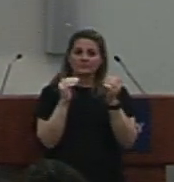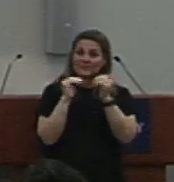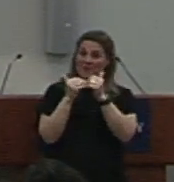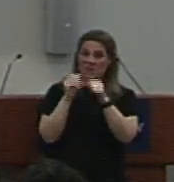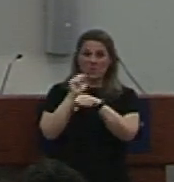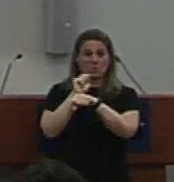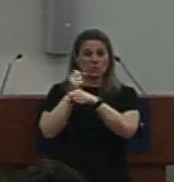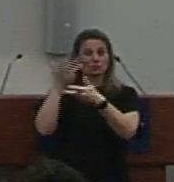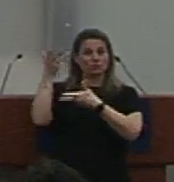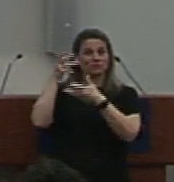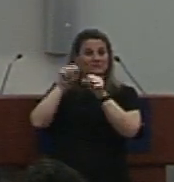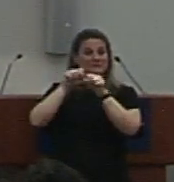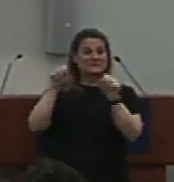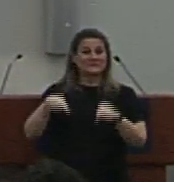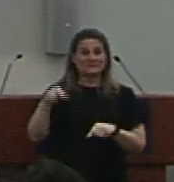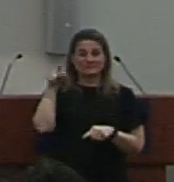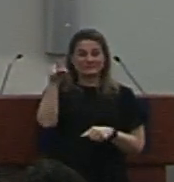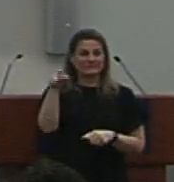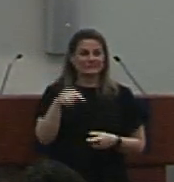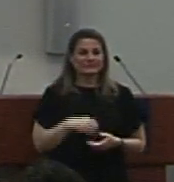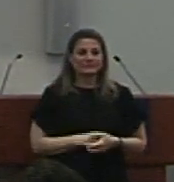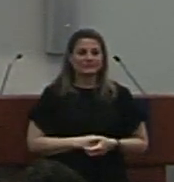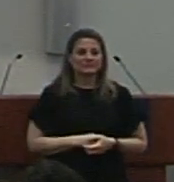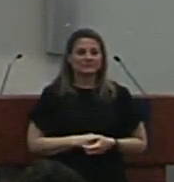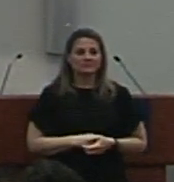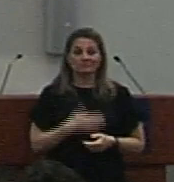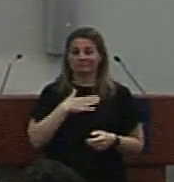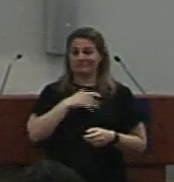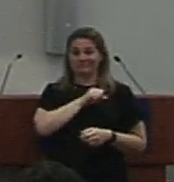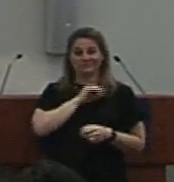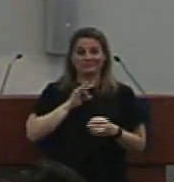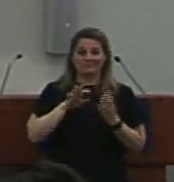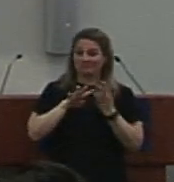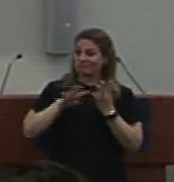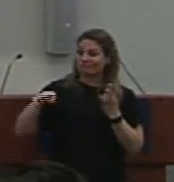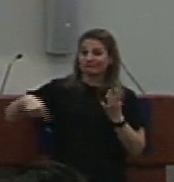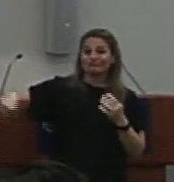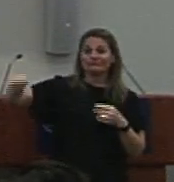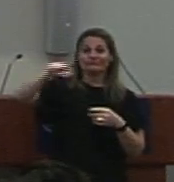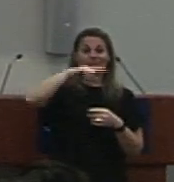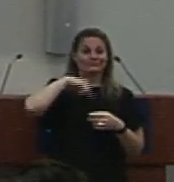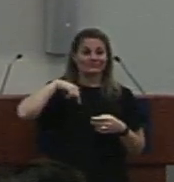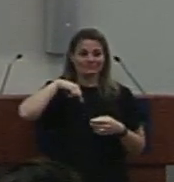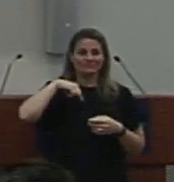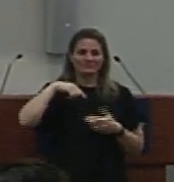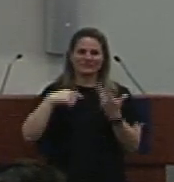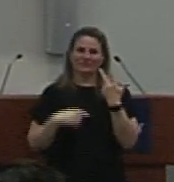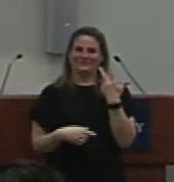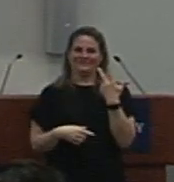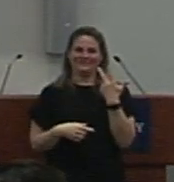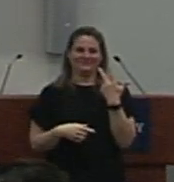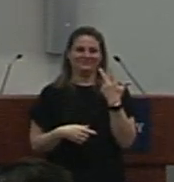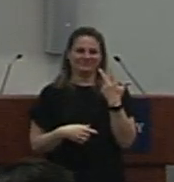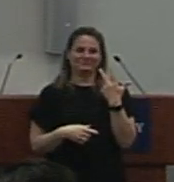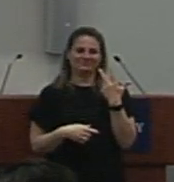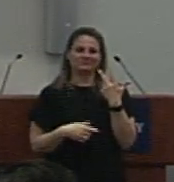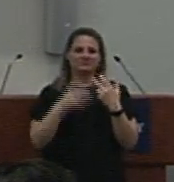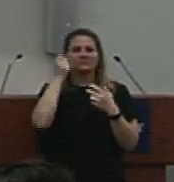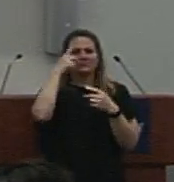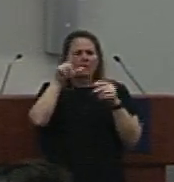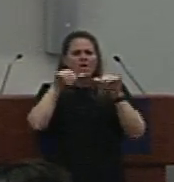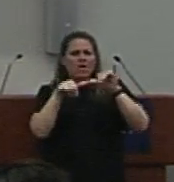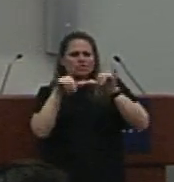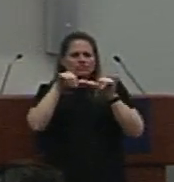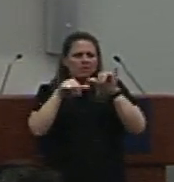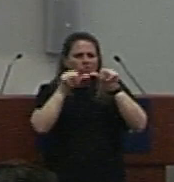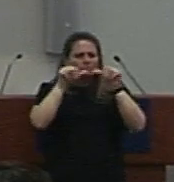staff are what we call our architectural access team. They are architects and engineers, and they review building plans